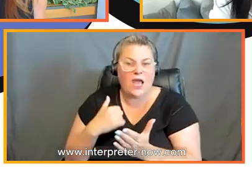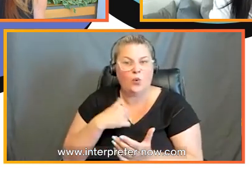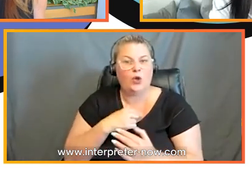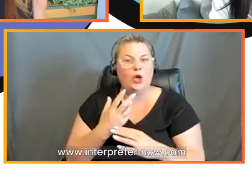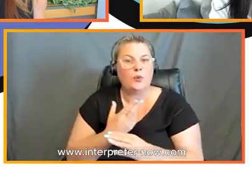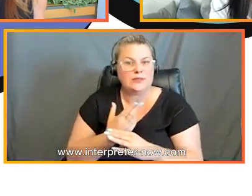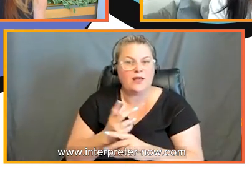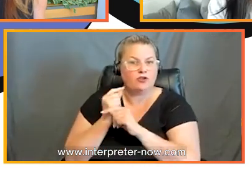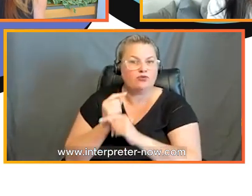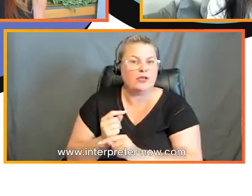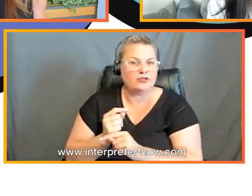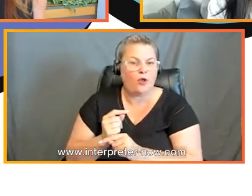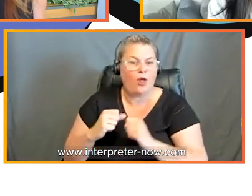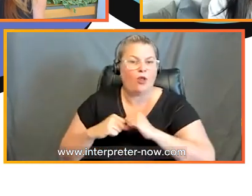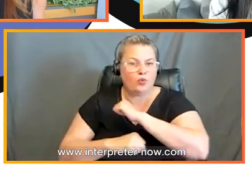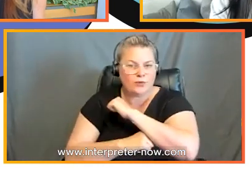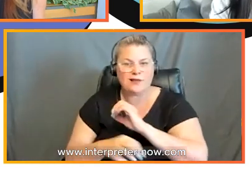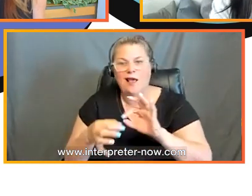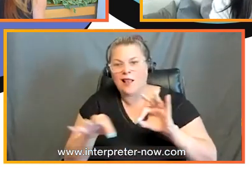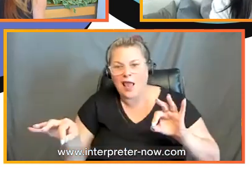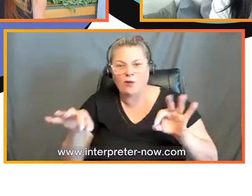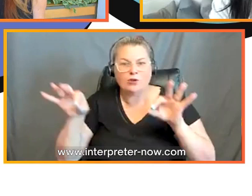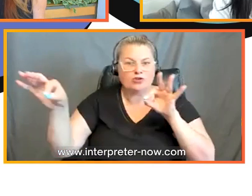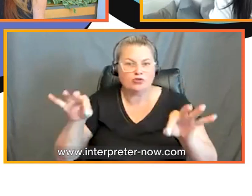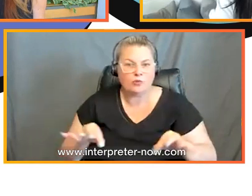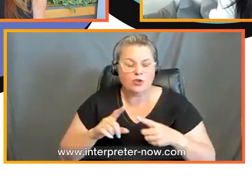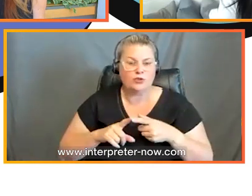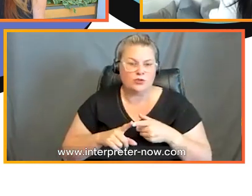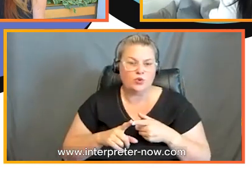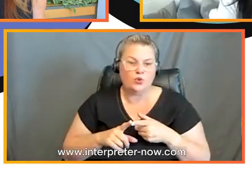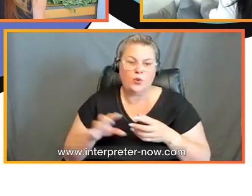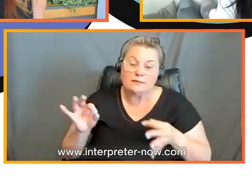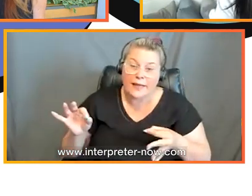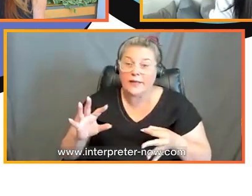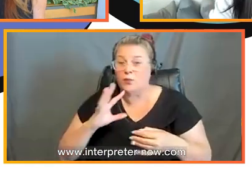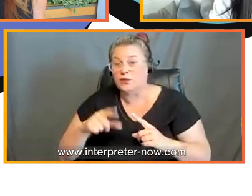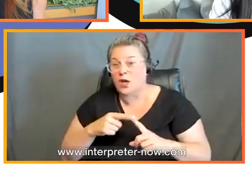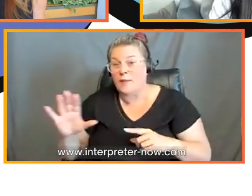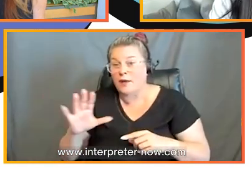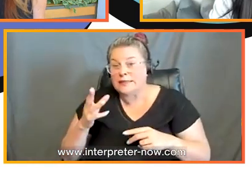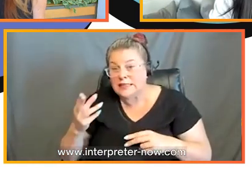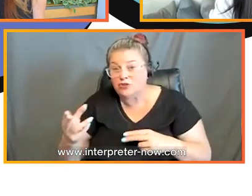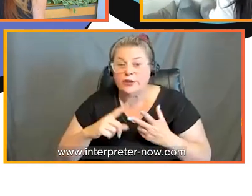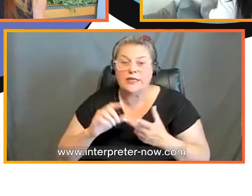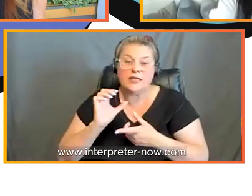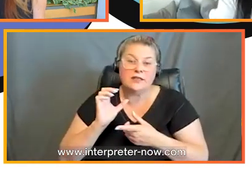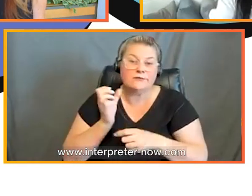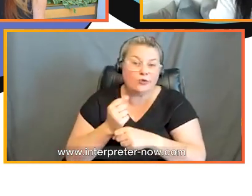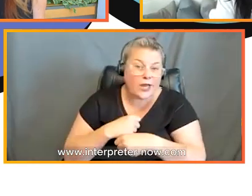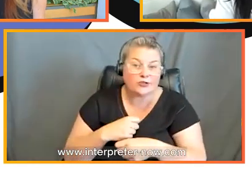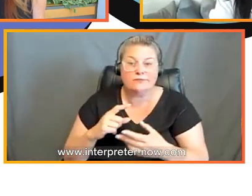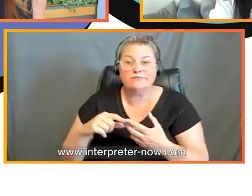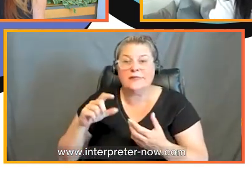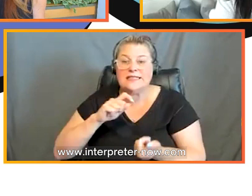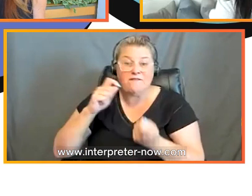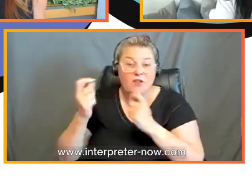using the traditional roots, language, descriptions to explain, that we talk about its history, its creation, its evolution,